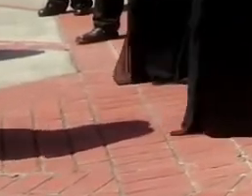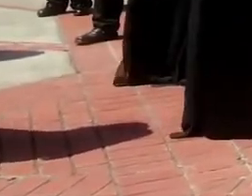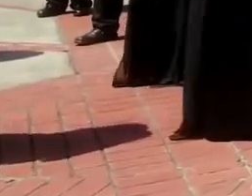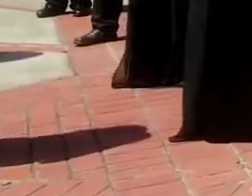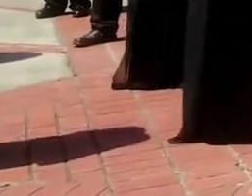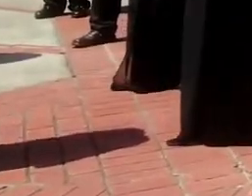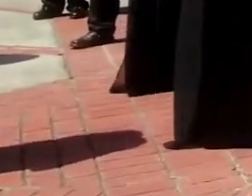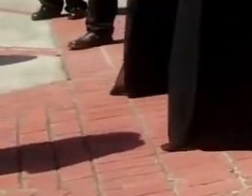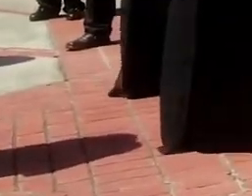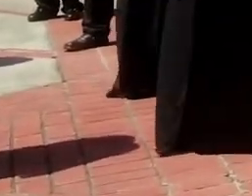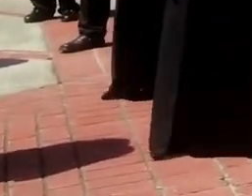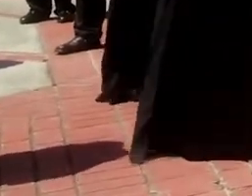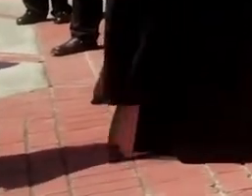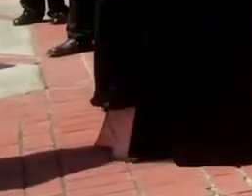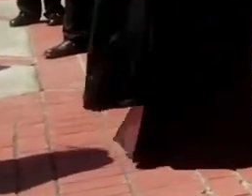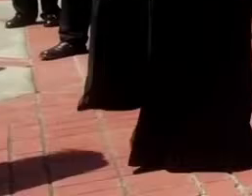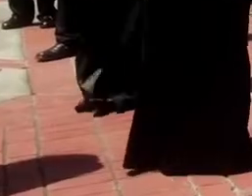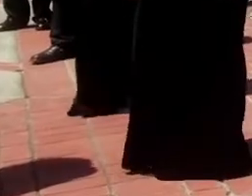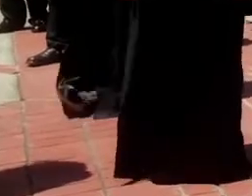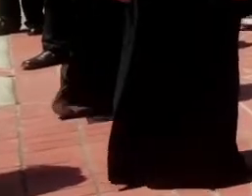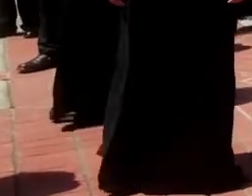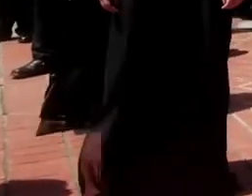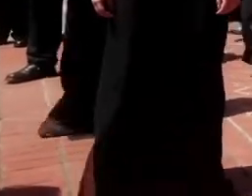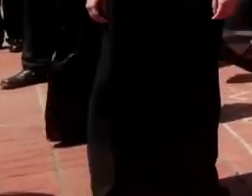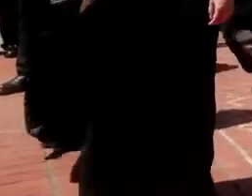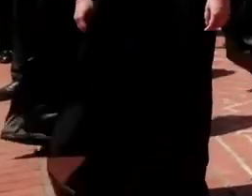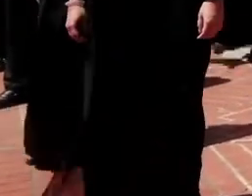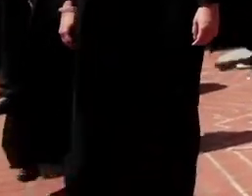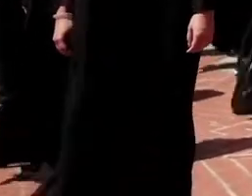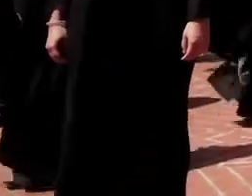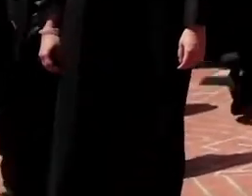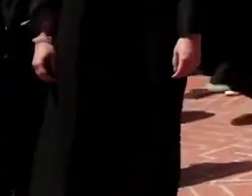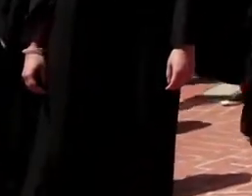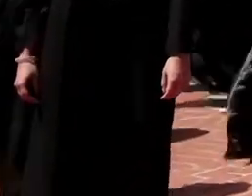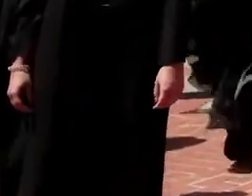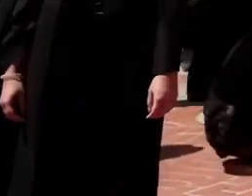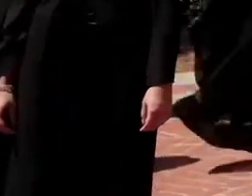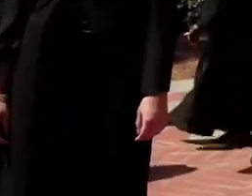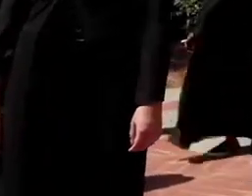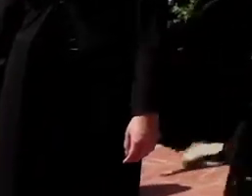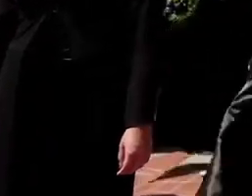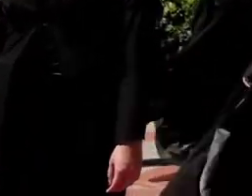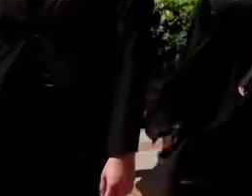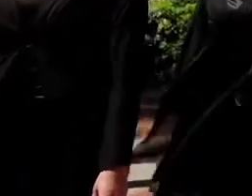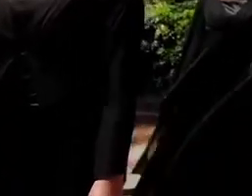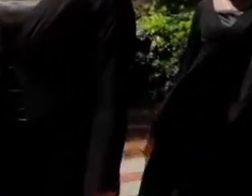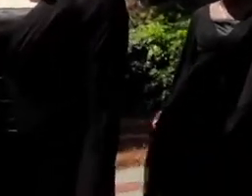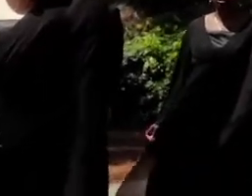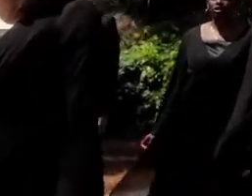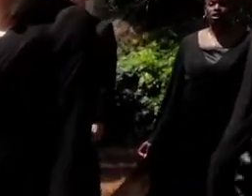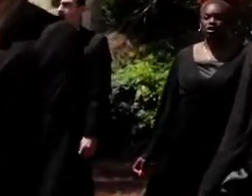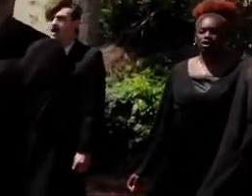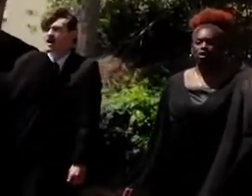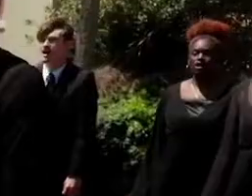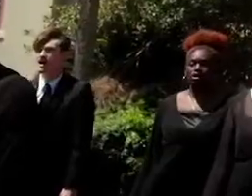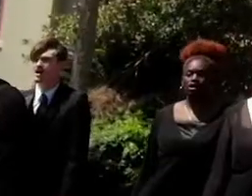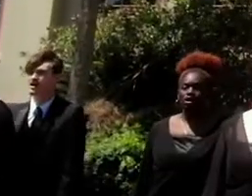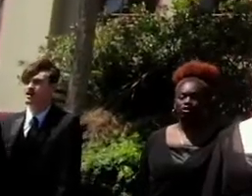fail, for thy fame shall never perish. Red